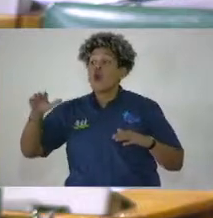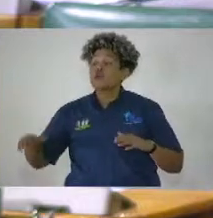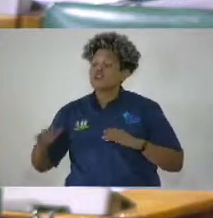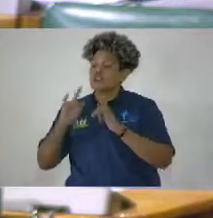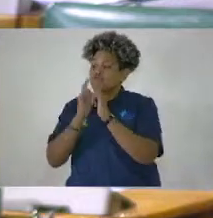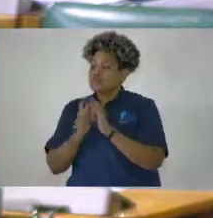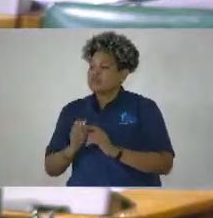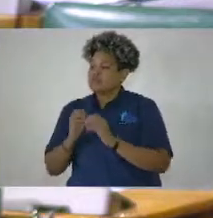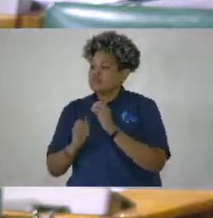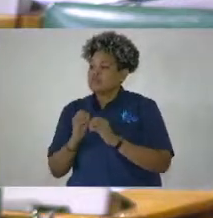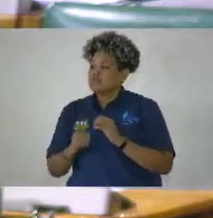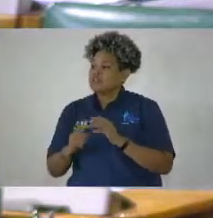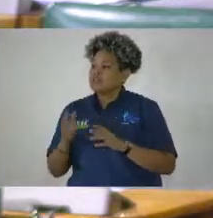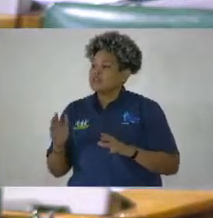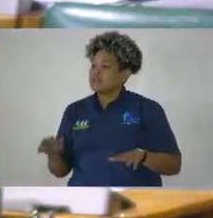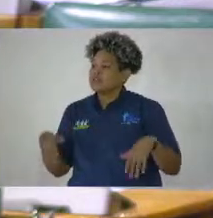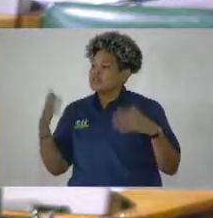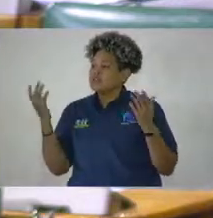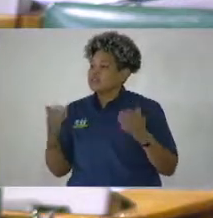or refurbished.